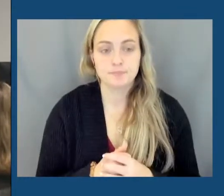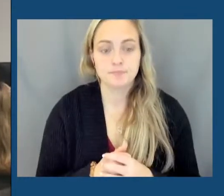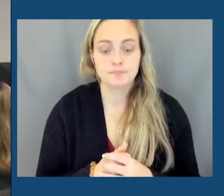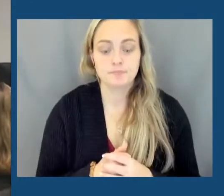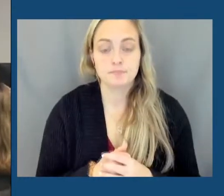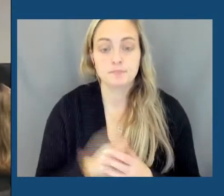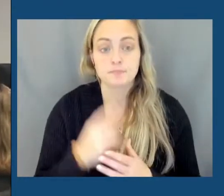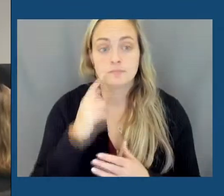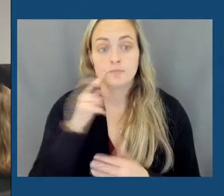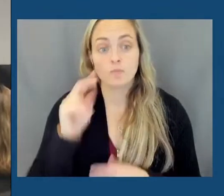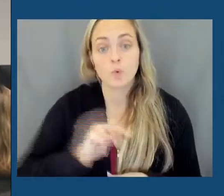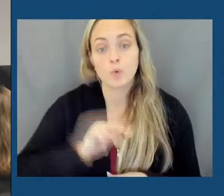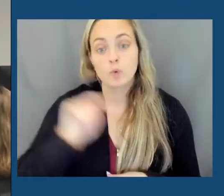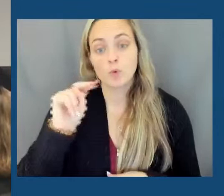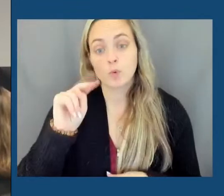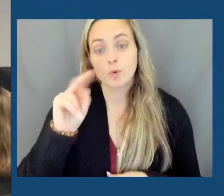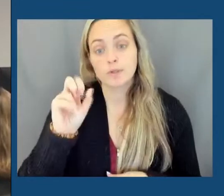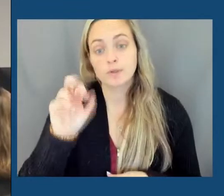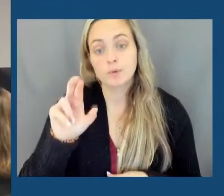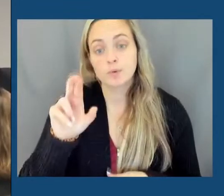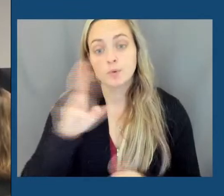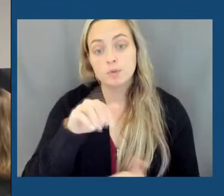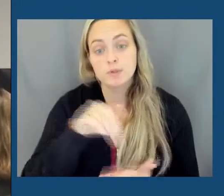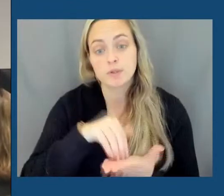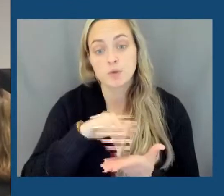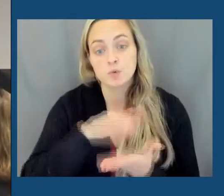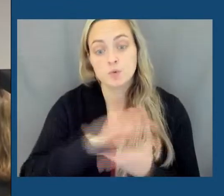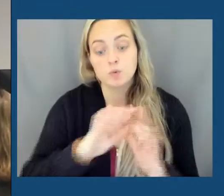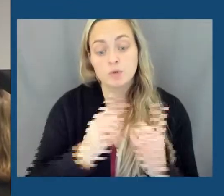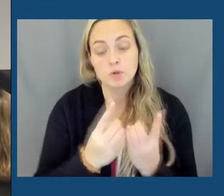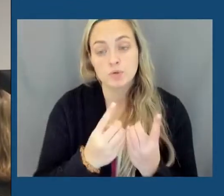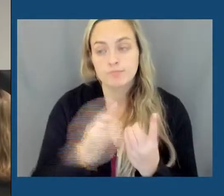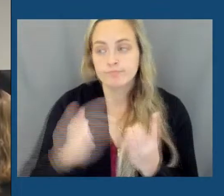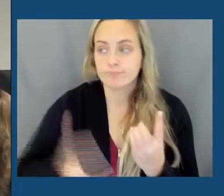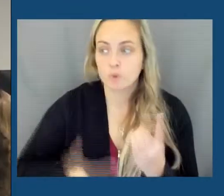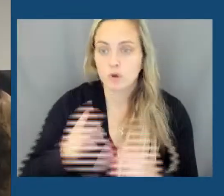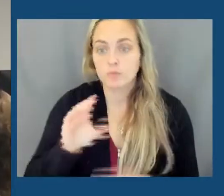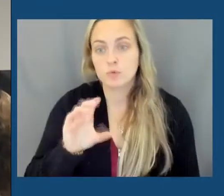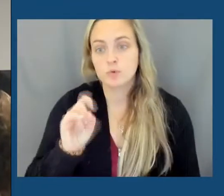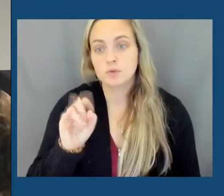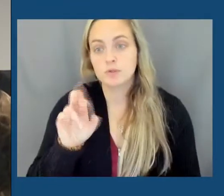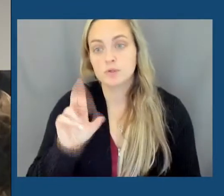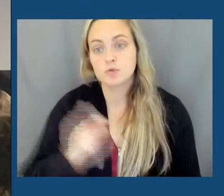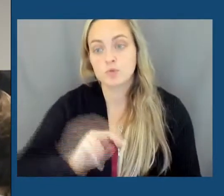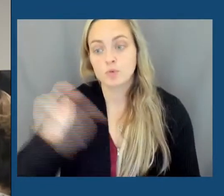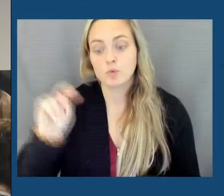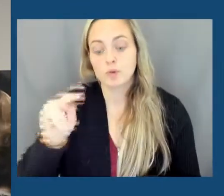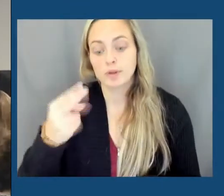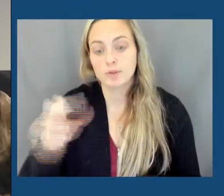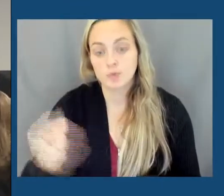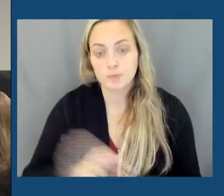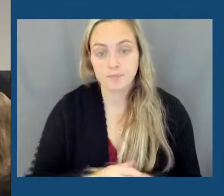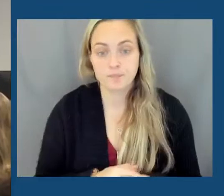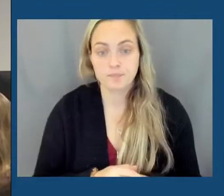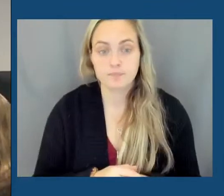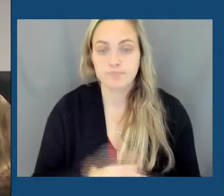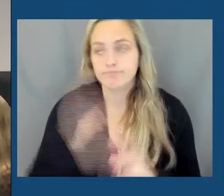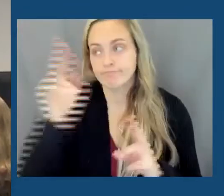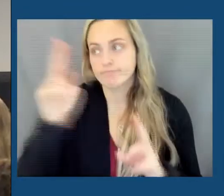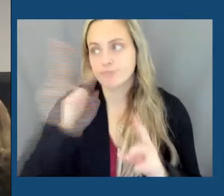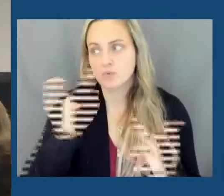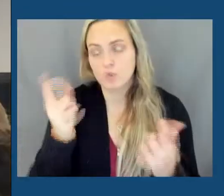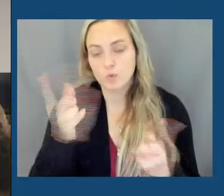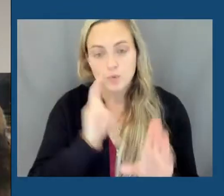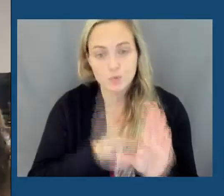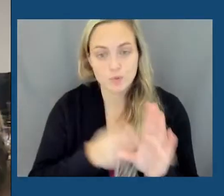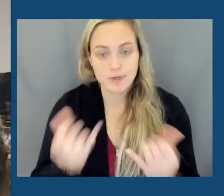North Syracuse Central School District, I want to welcome you to Cicero North Syracuse High School. It's an honor to have you all here